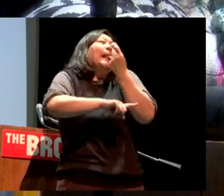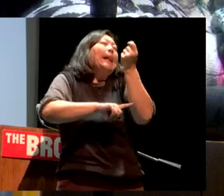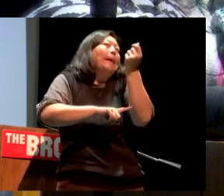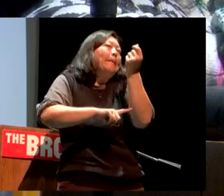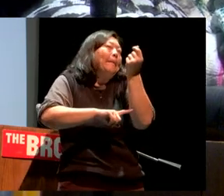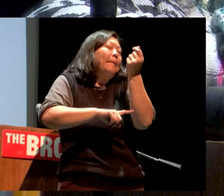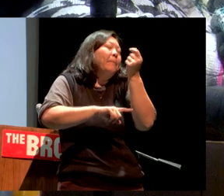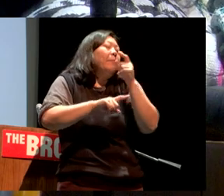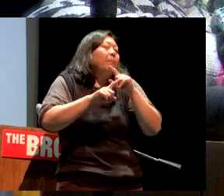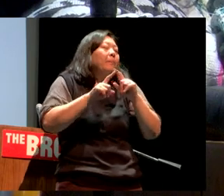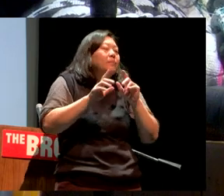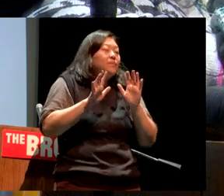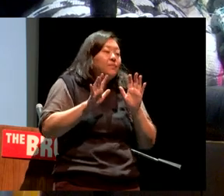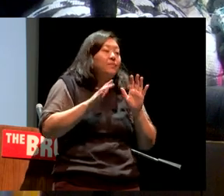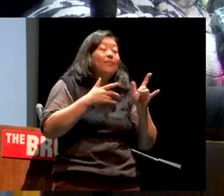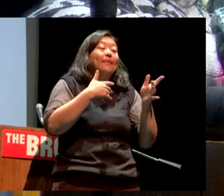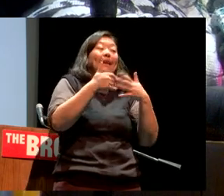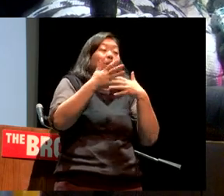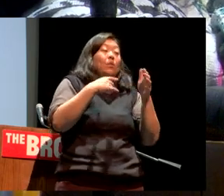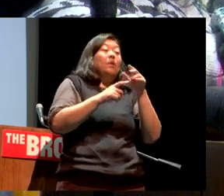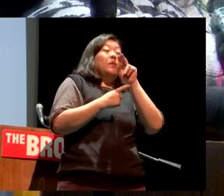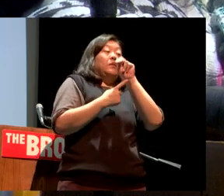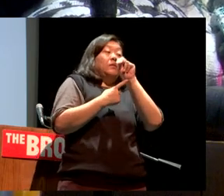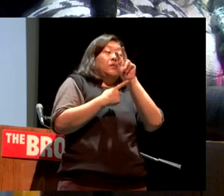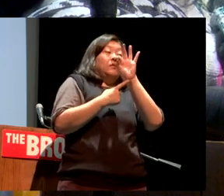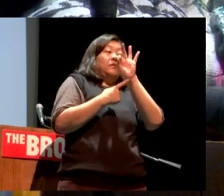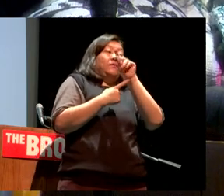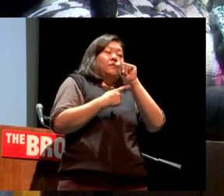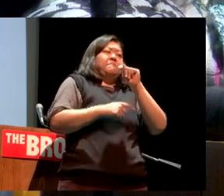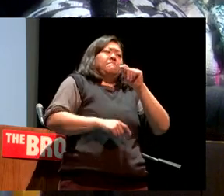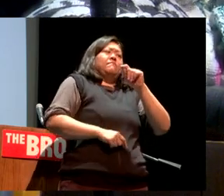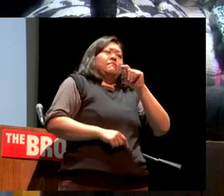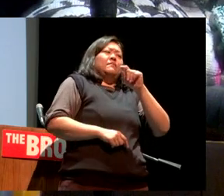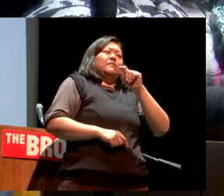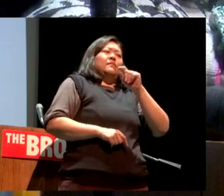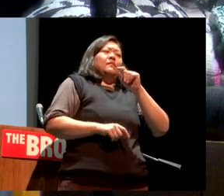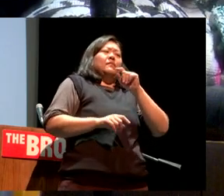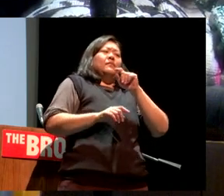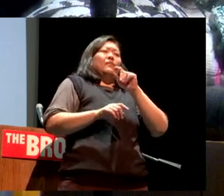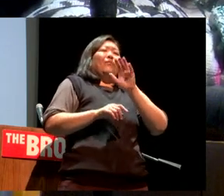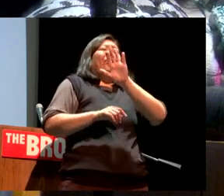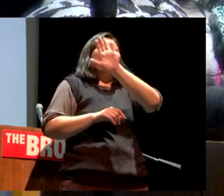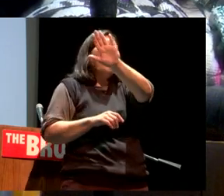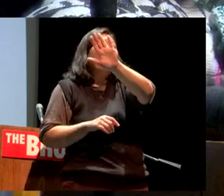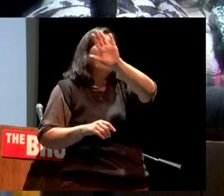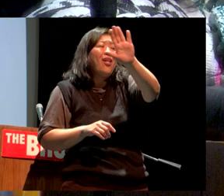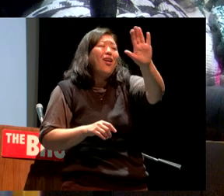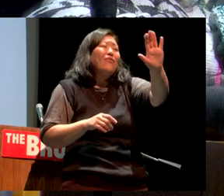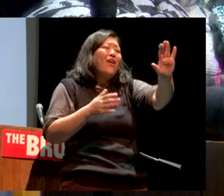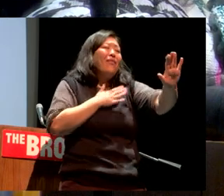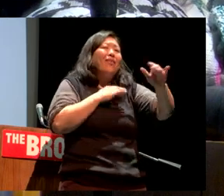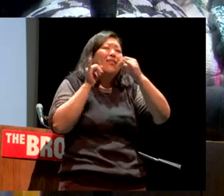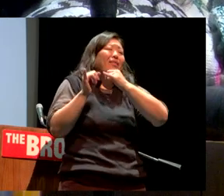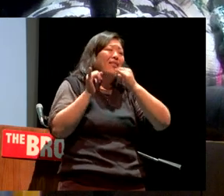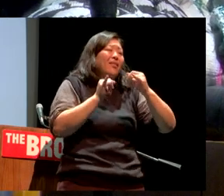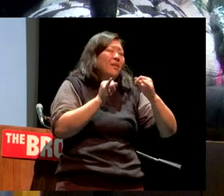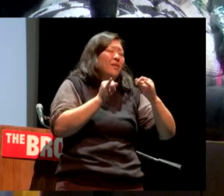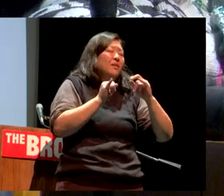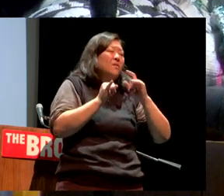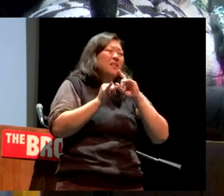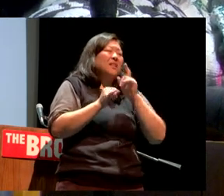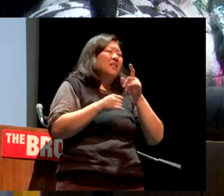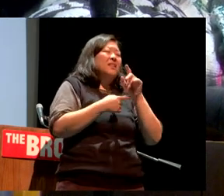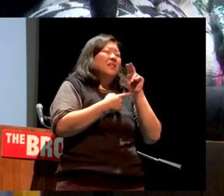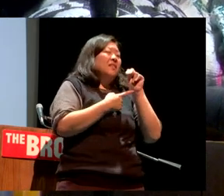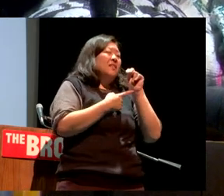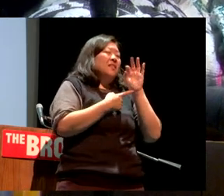think about NFT, whether it's mine or CloneX or CryptoPunks, if it's sold really expensively and then someone who